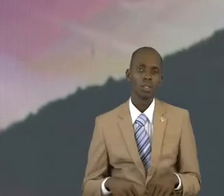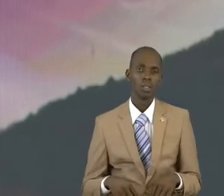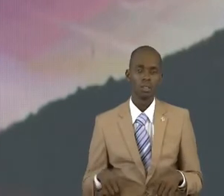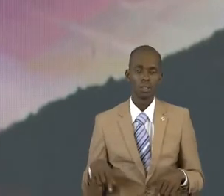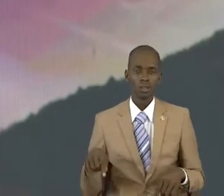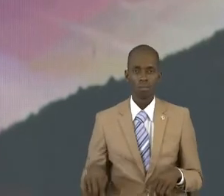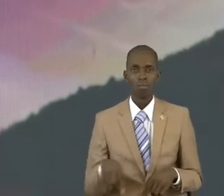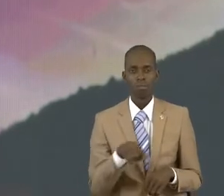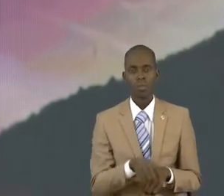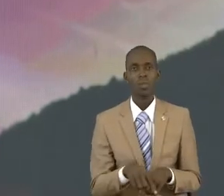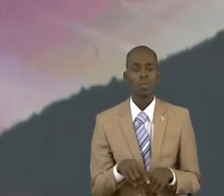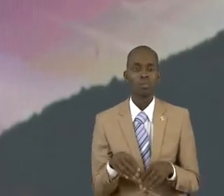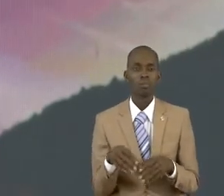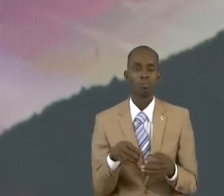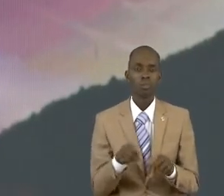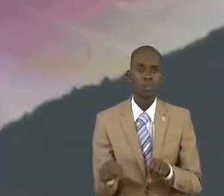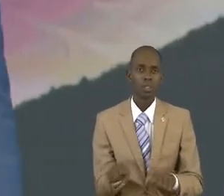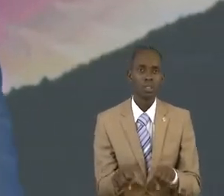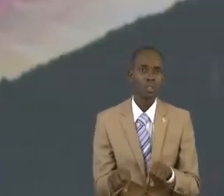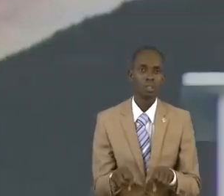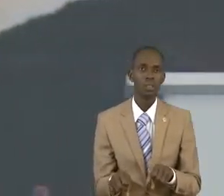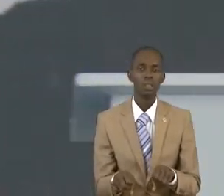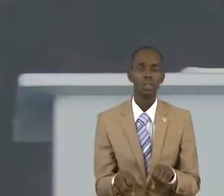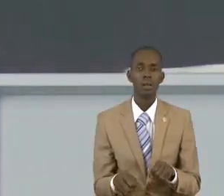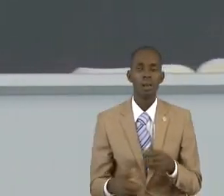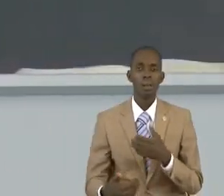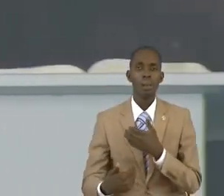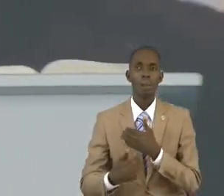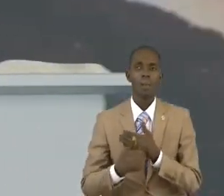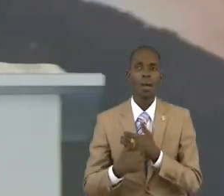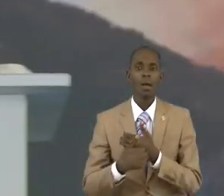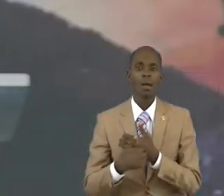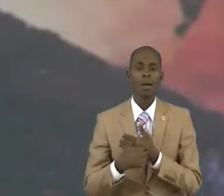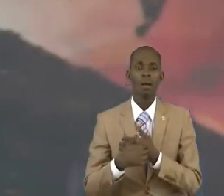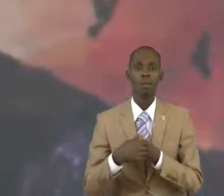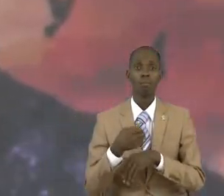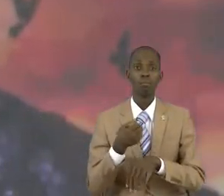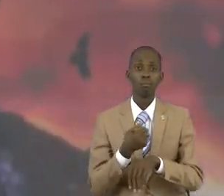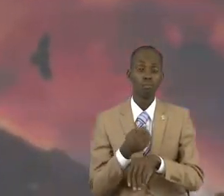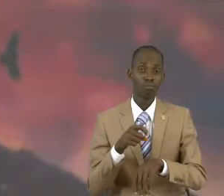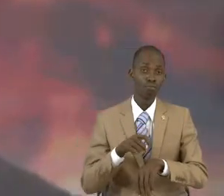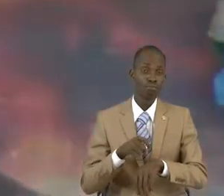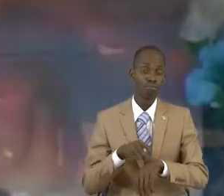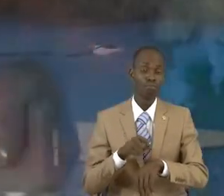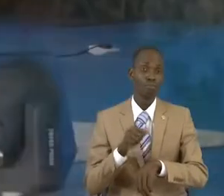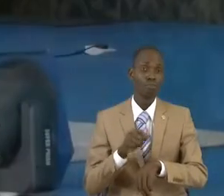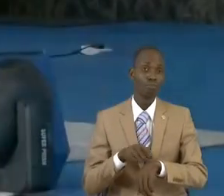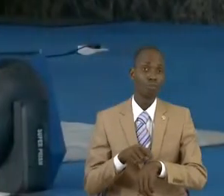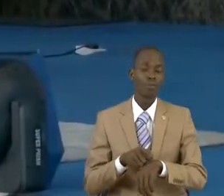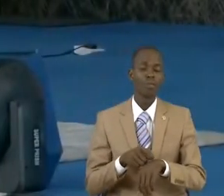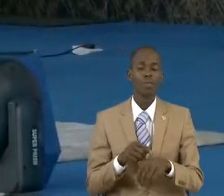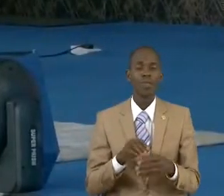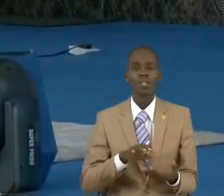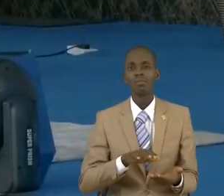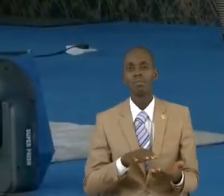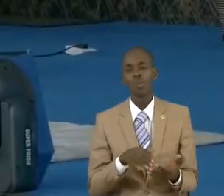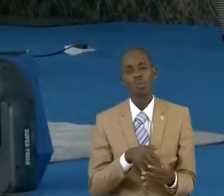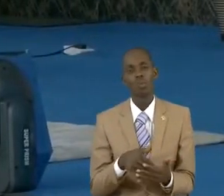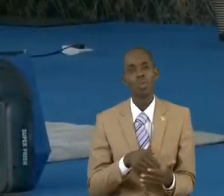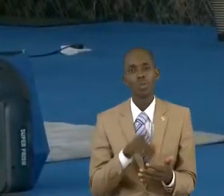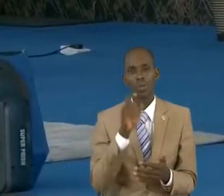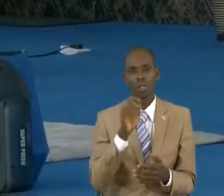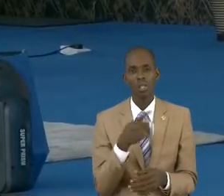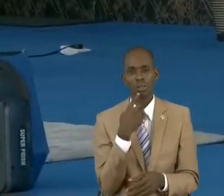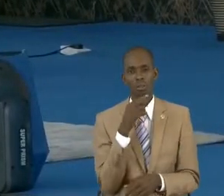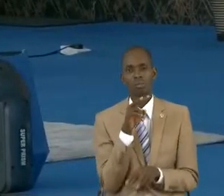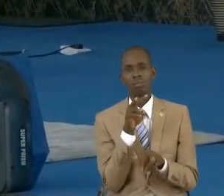wobbling, backbone bent, and he's walking, you can tell he needs